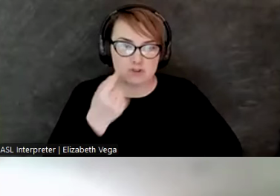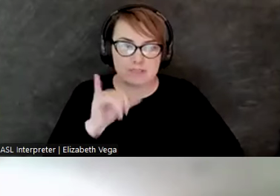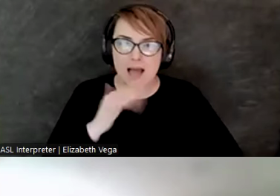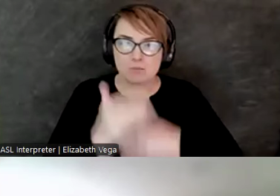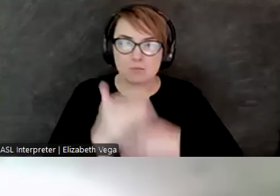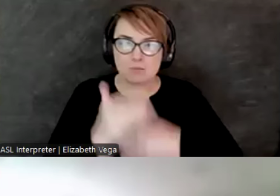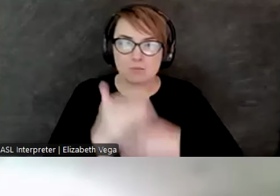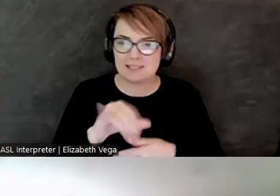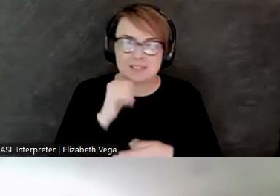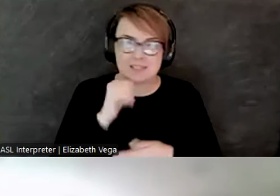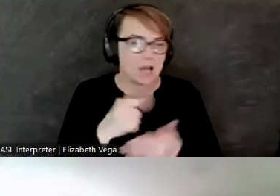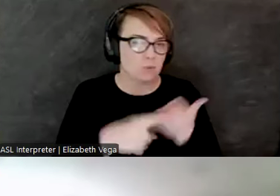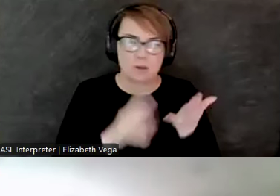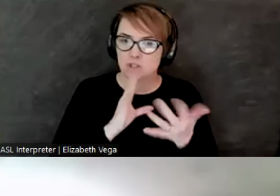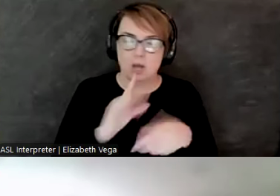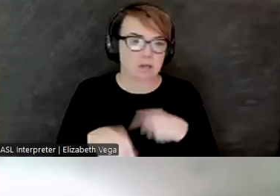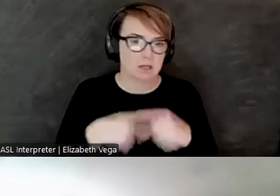alluding to.